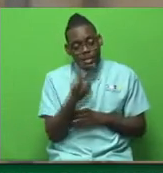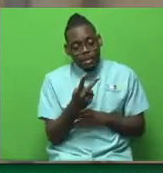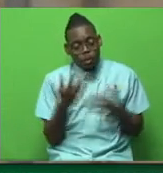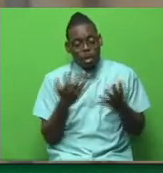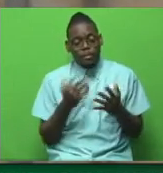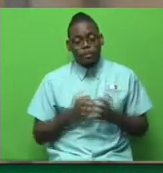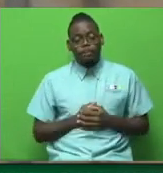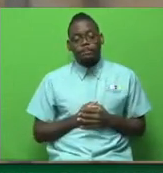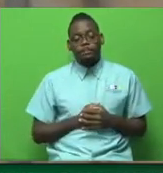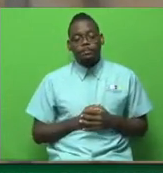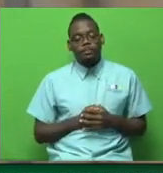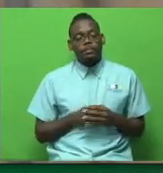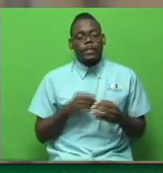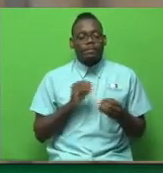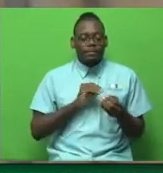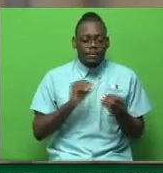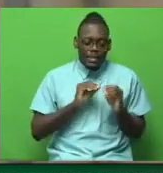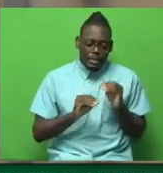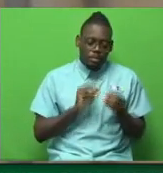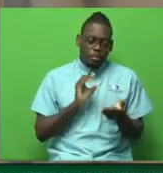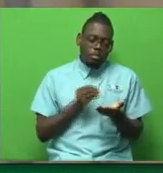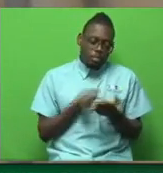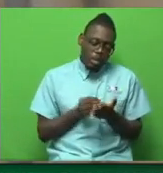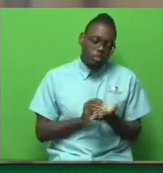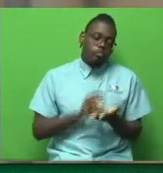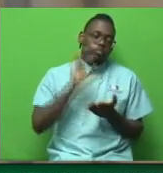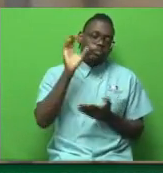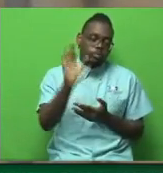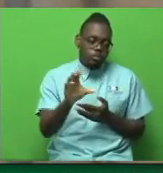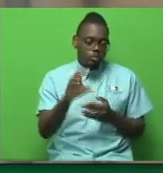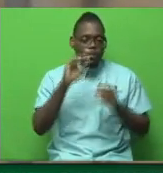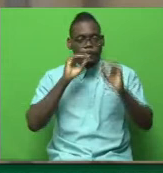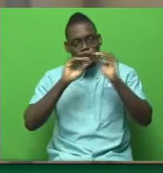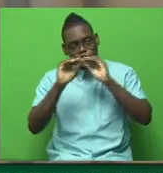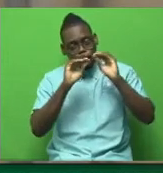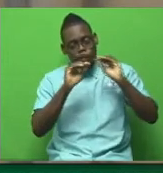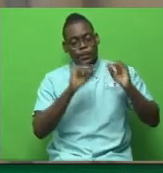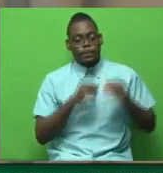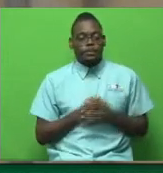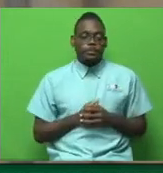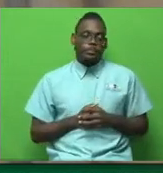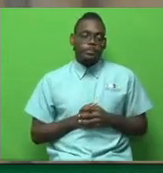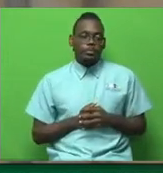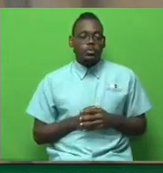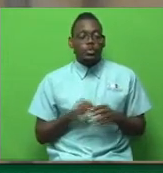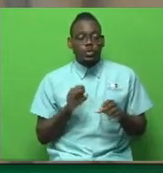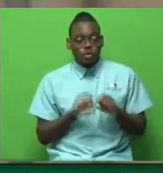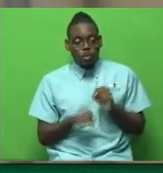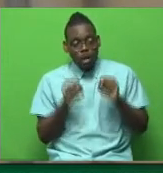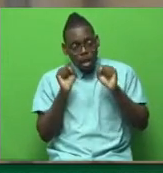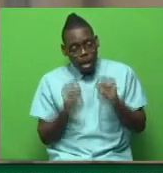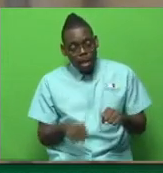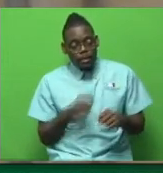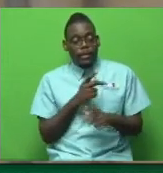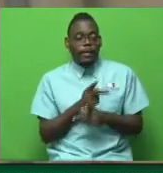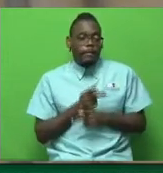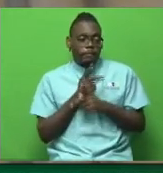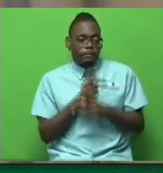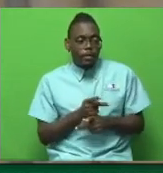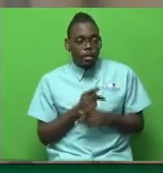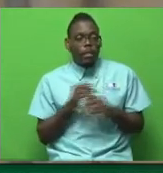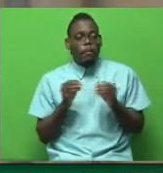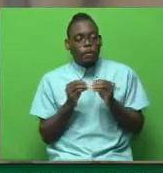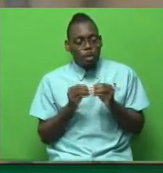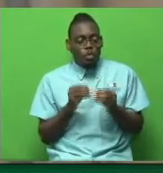allocation for school repair so that we can take care of more of our schools and it is anticipated that more